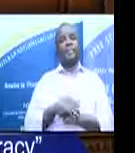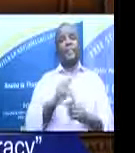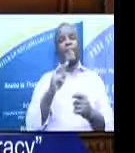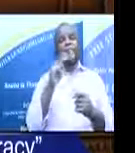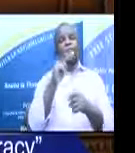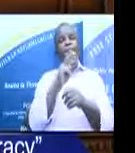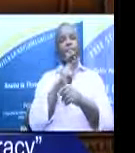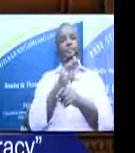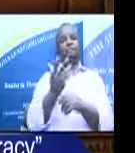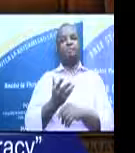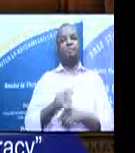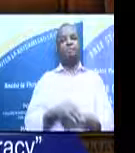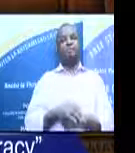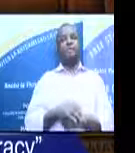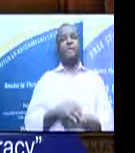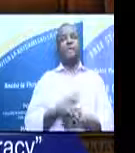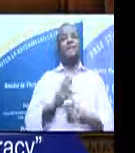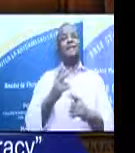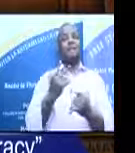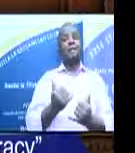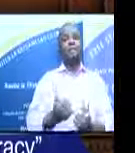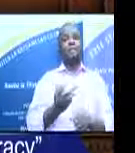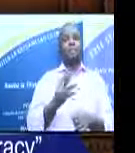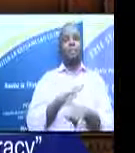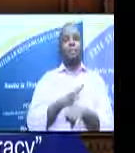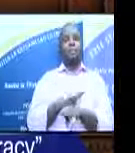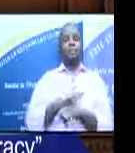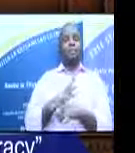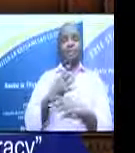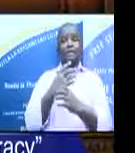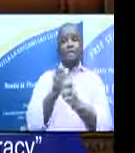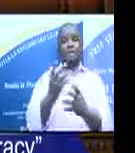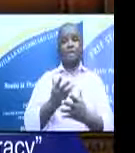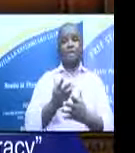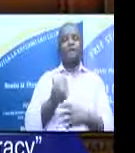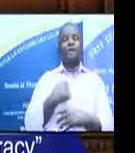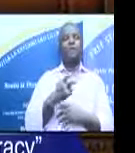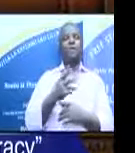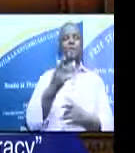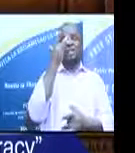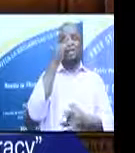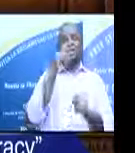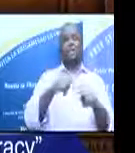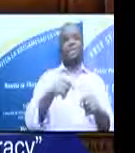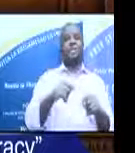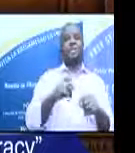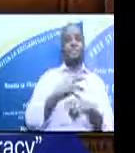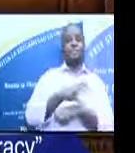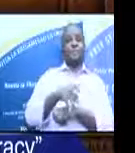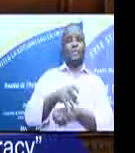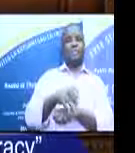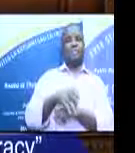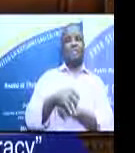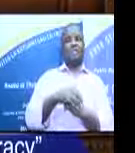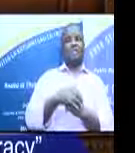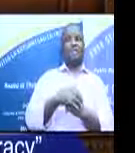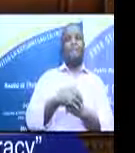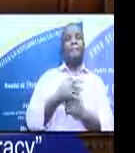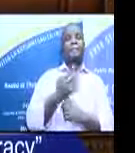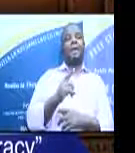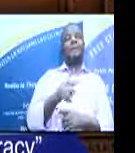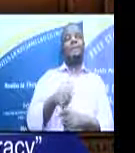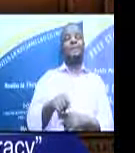view shows that increasing attention is currently being paid to communicable diseases in our province. However, this